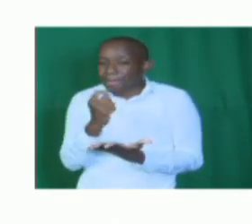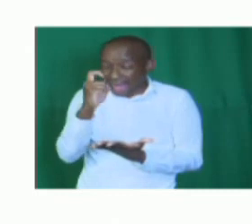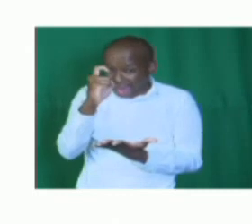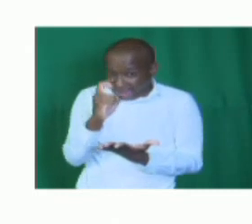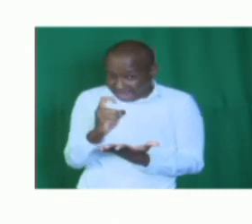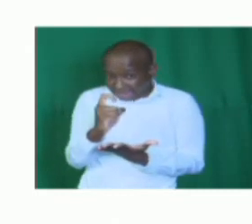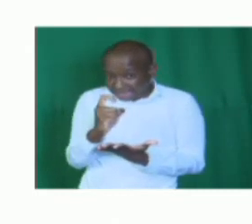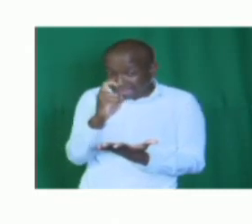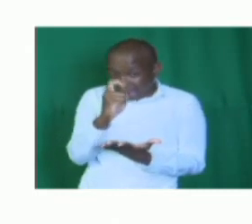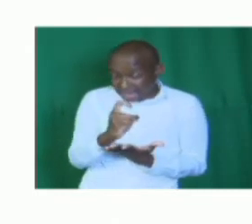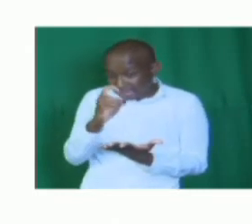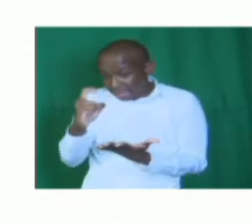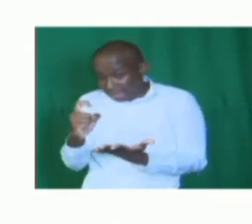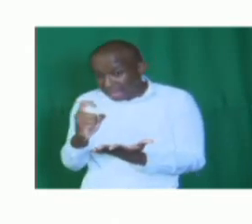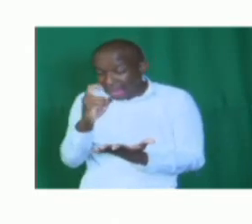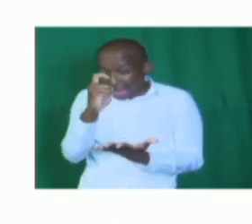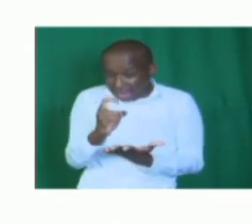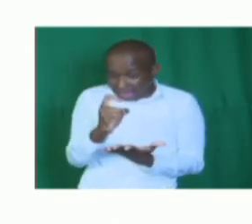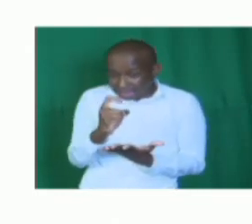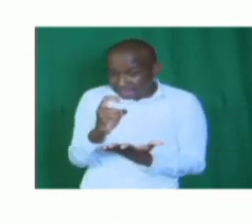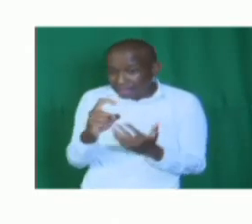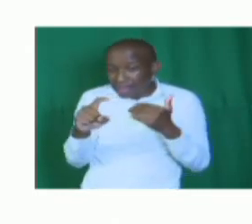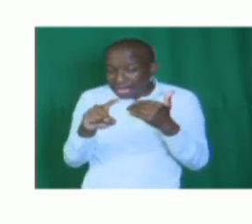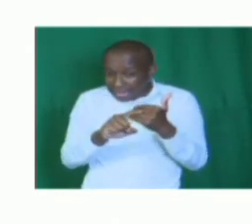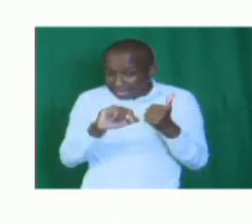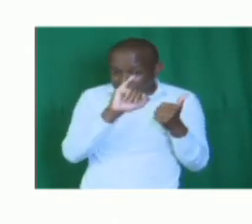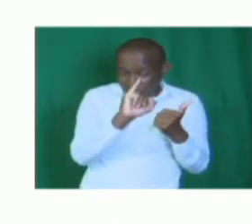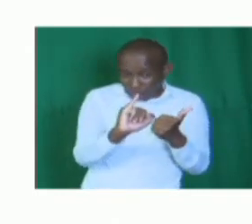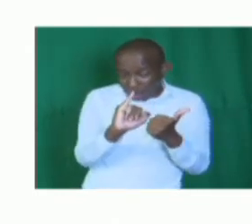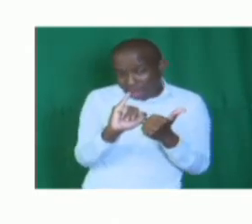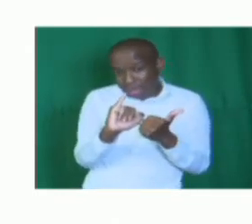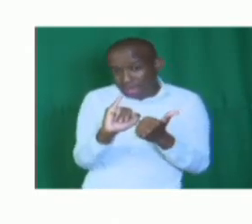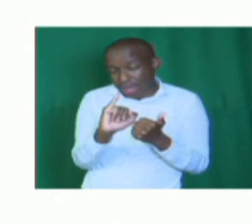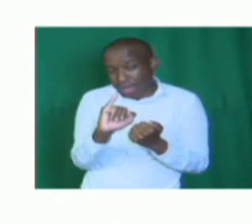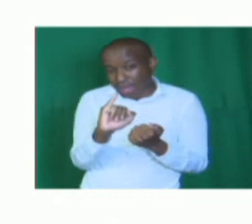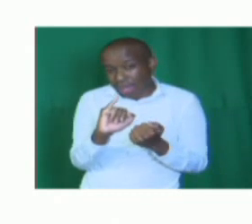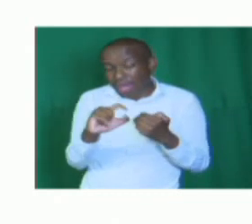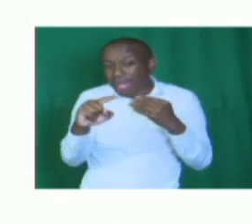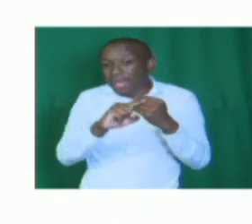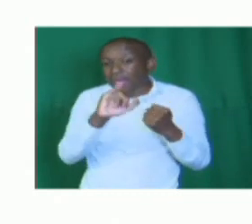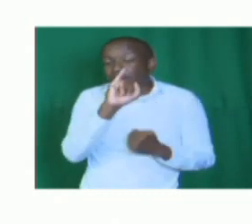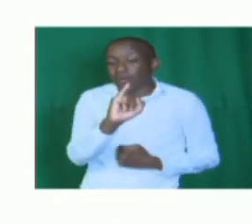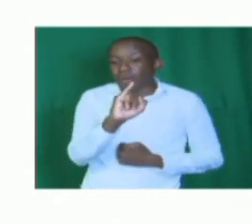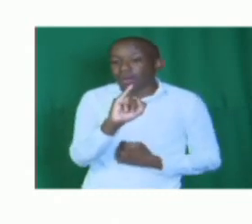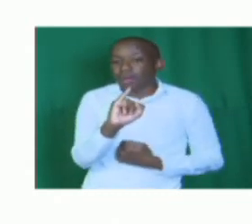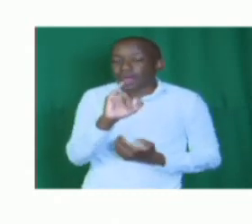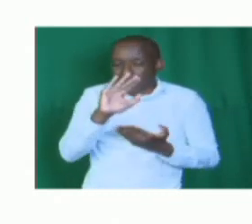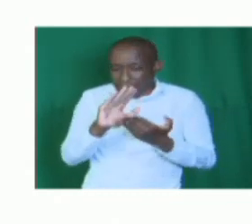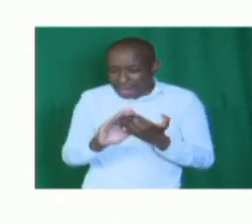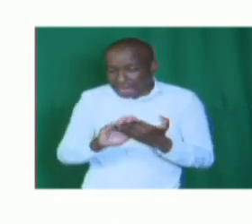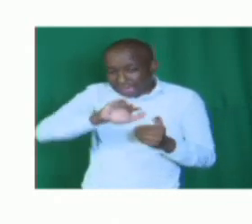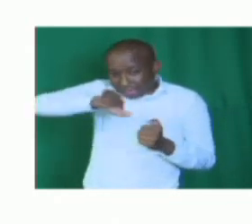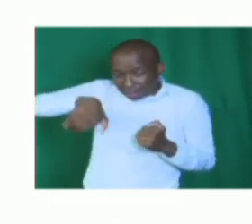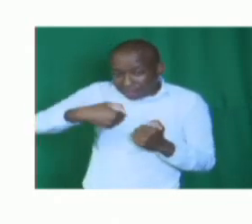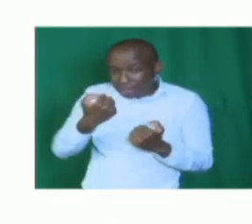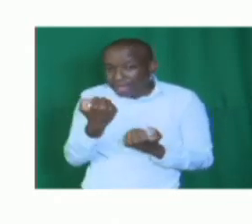x coordinate, which happens to be -1, the x coordinate, which is -1, and we are